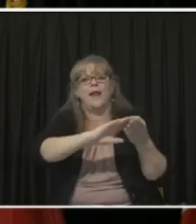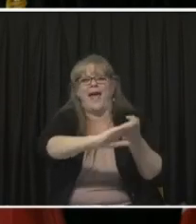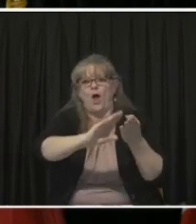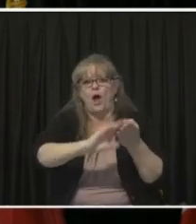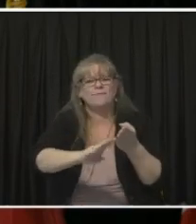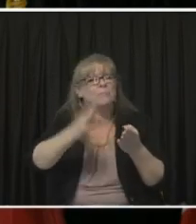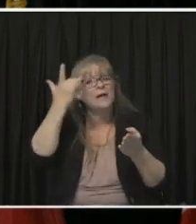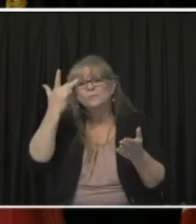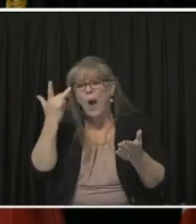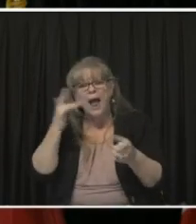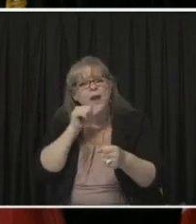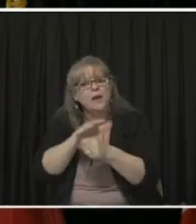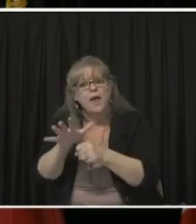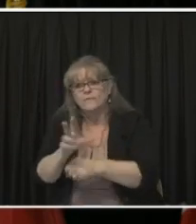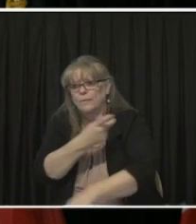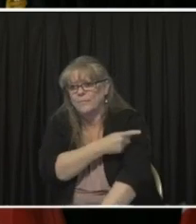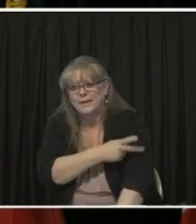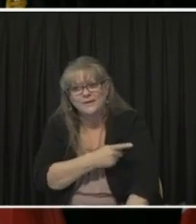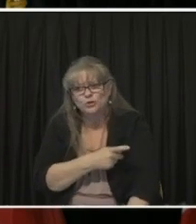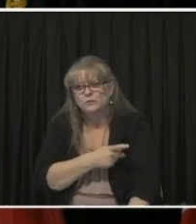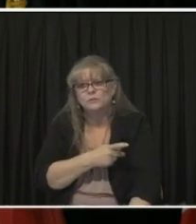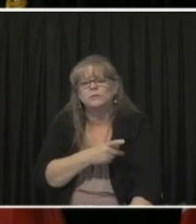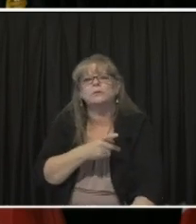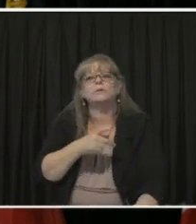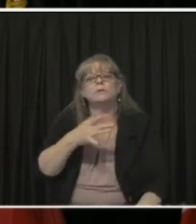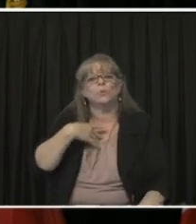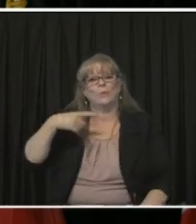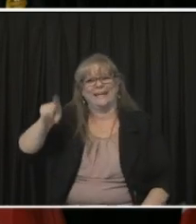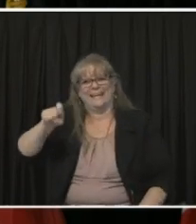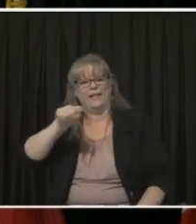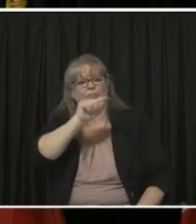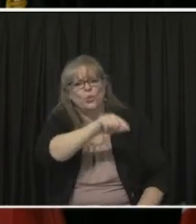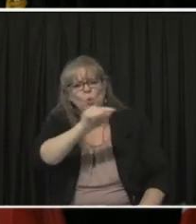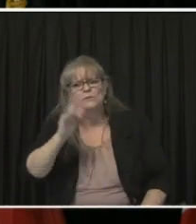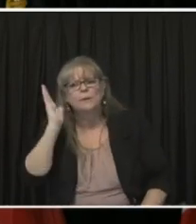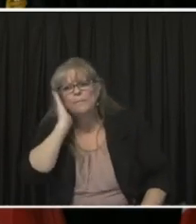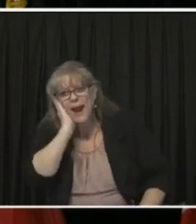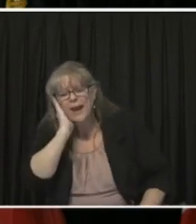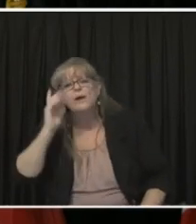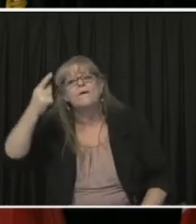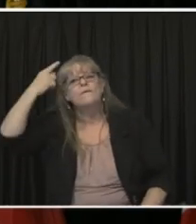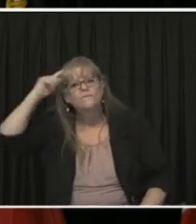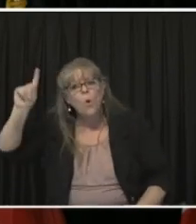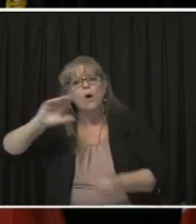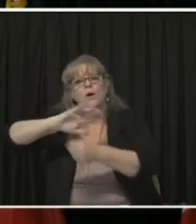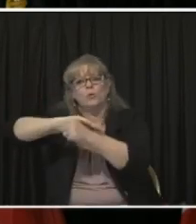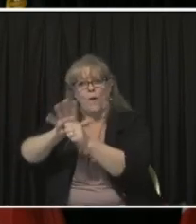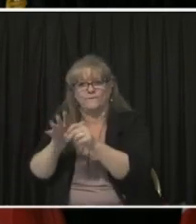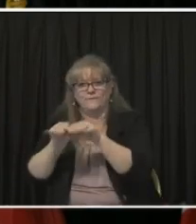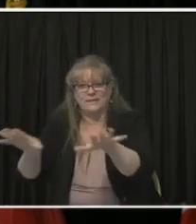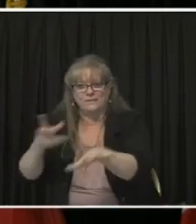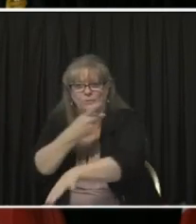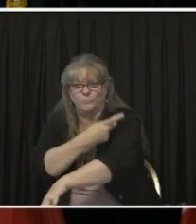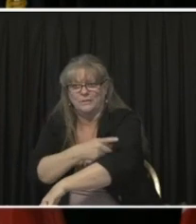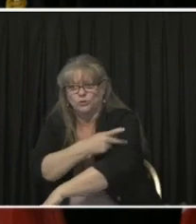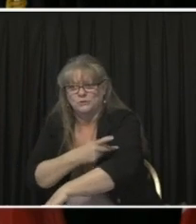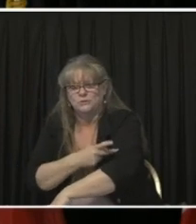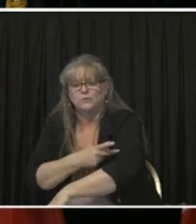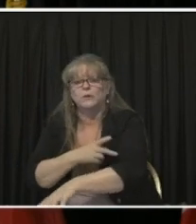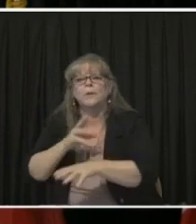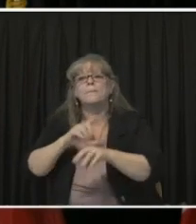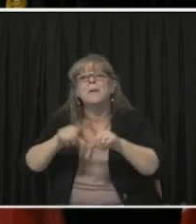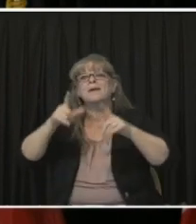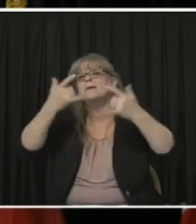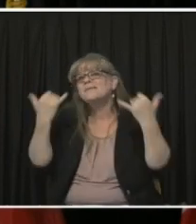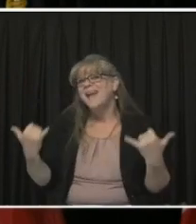personal protection equipment for COVID-19. Now, those non-emergency procedures, some call them elective procedures, but the problem